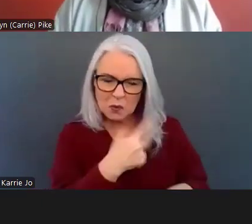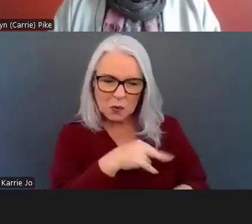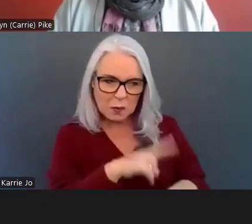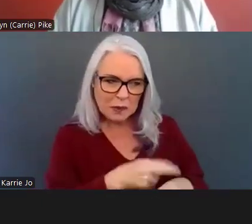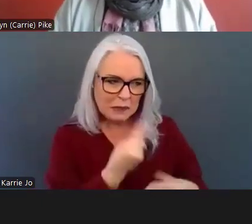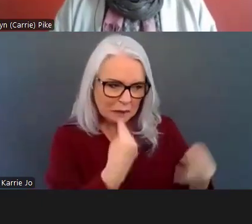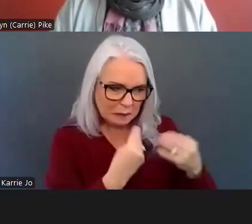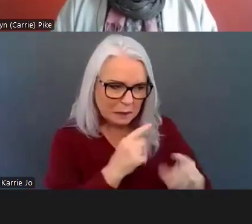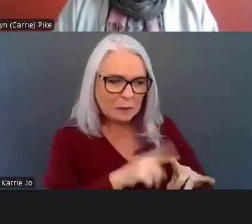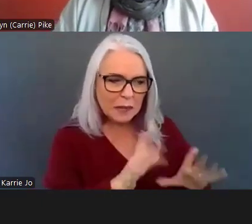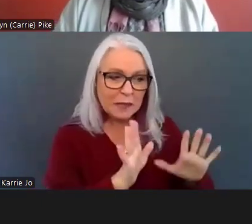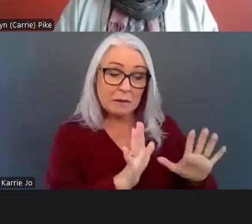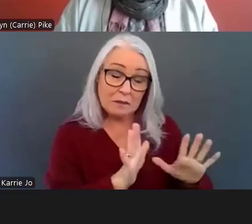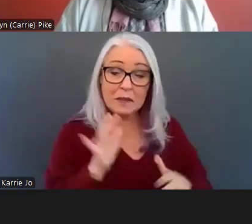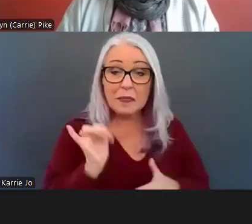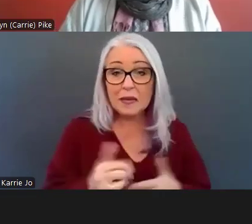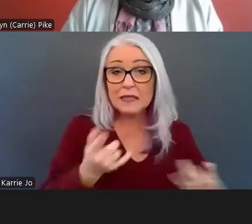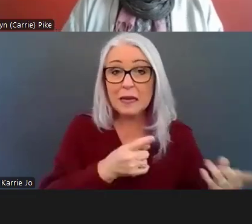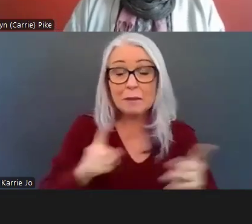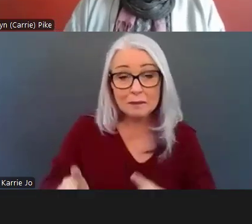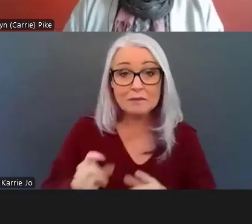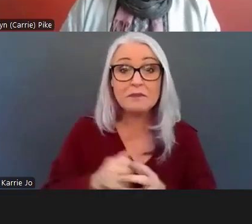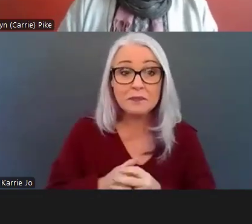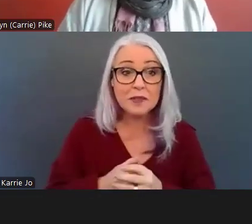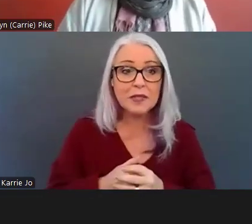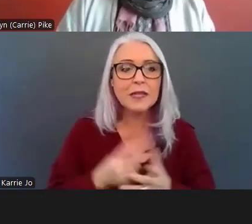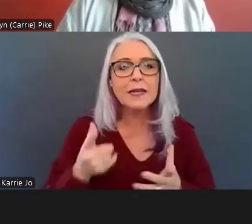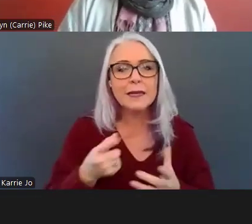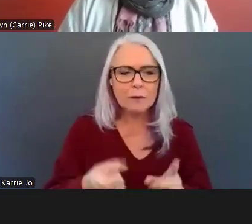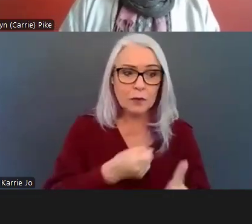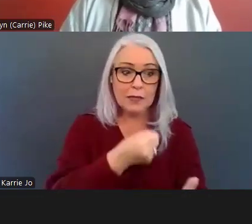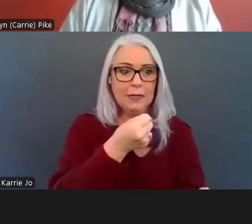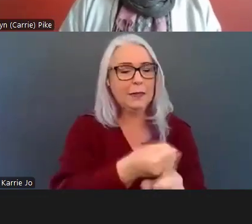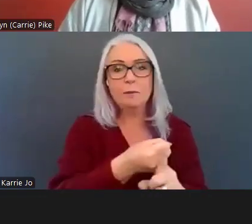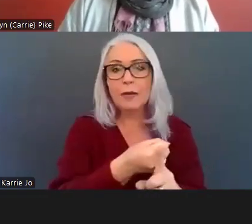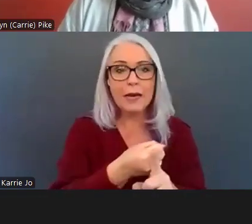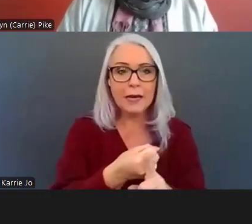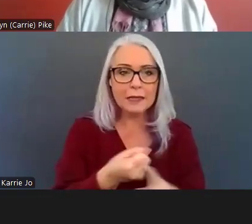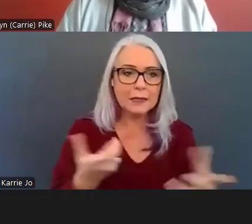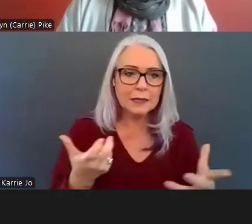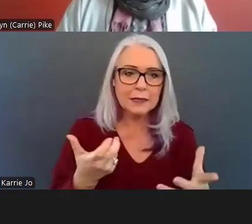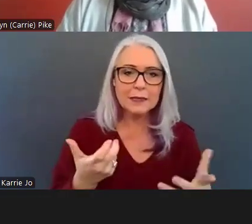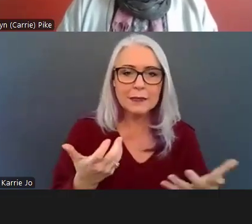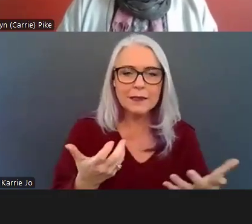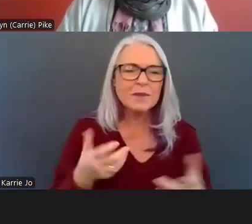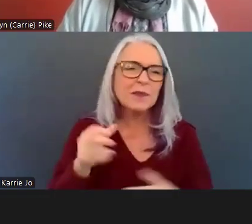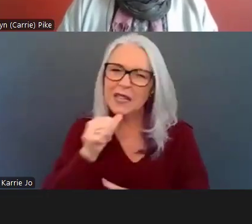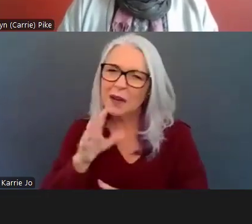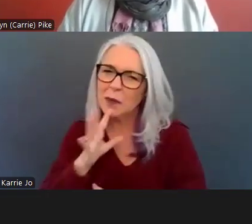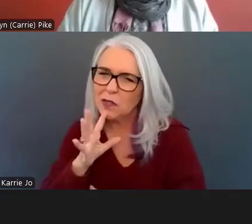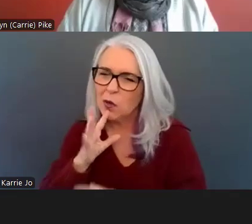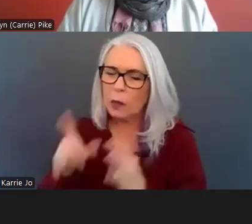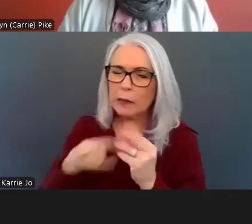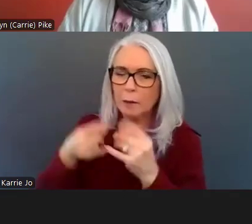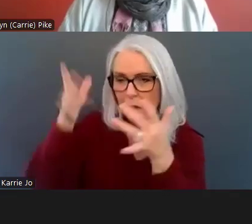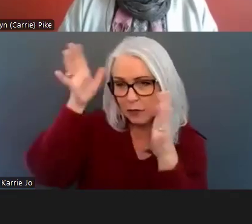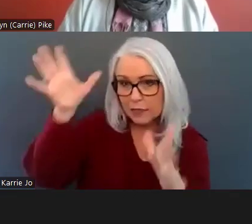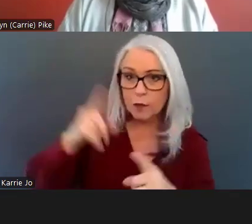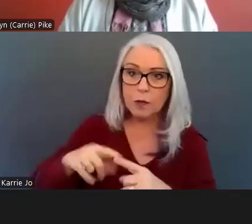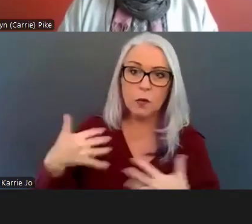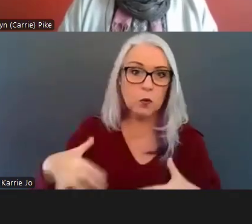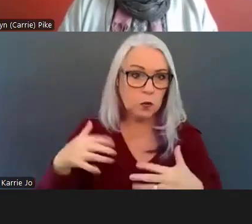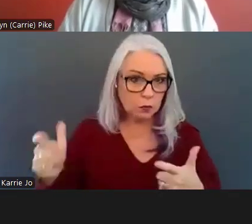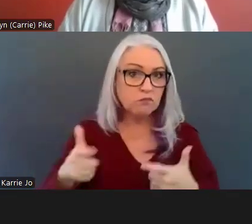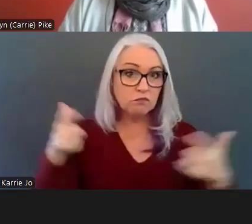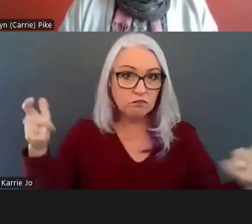just where we are. So it impacts the regeneration of deer. We're not speaking a lot about that, but it's just so huge. Yeah.